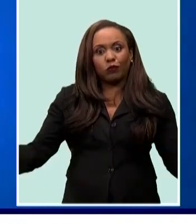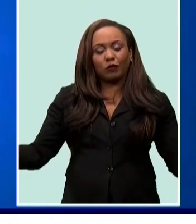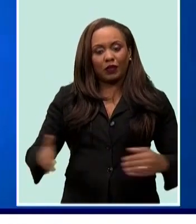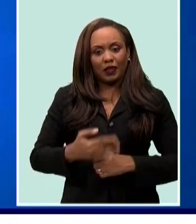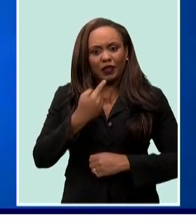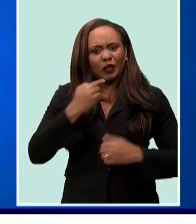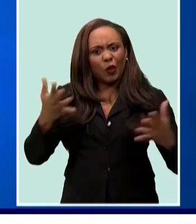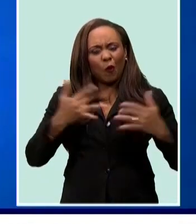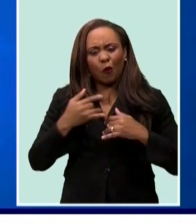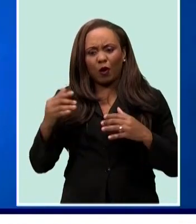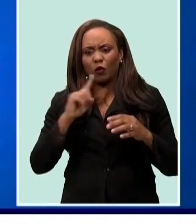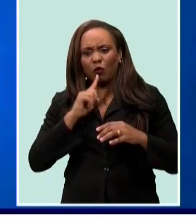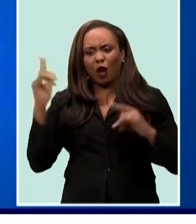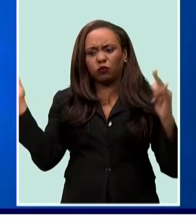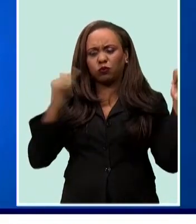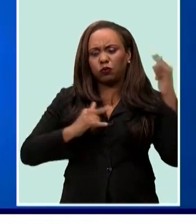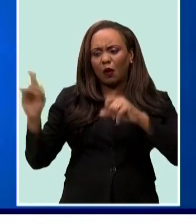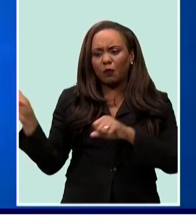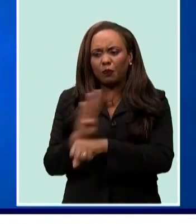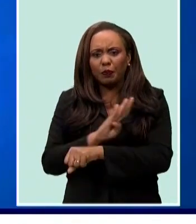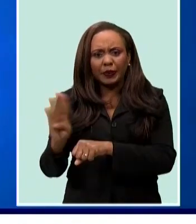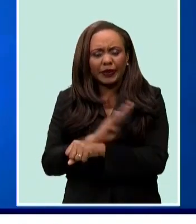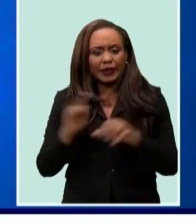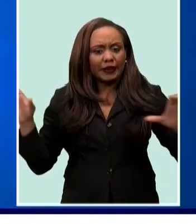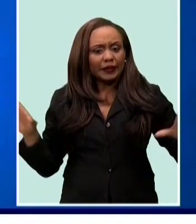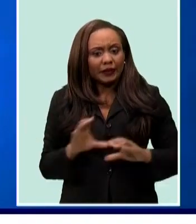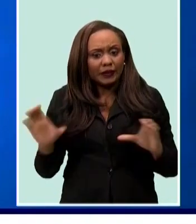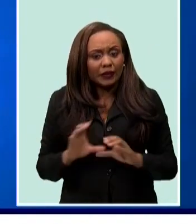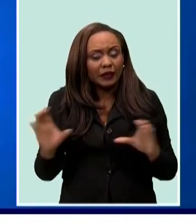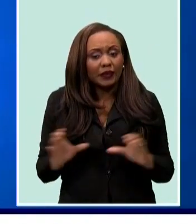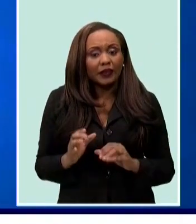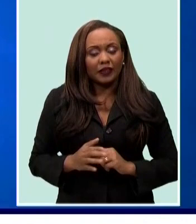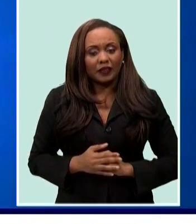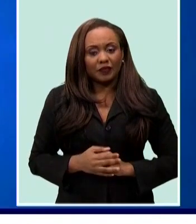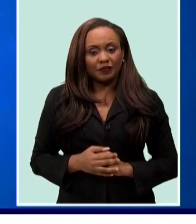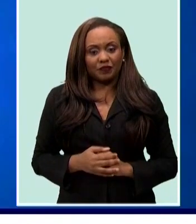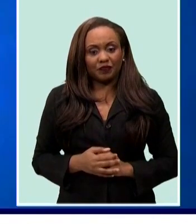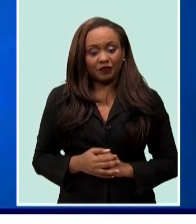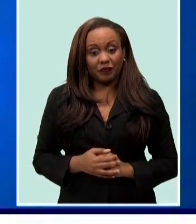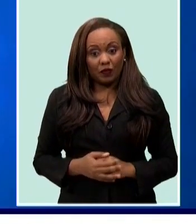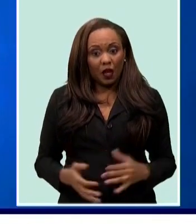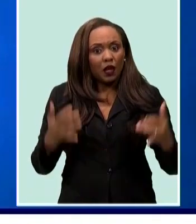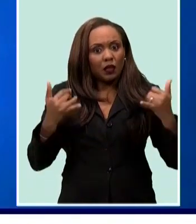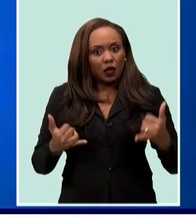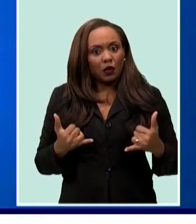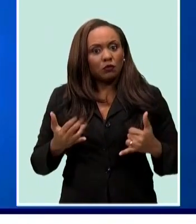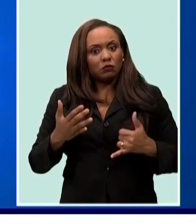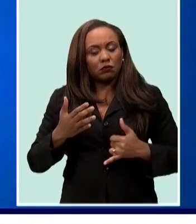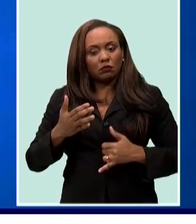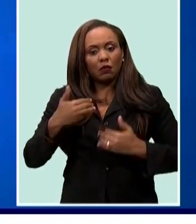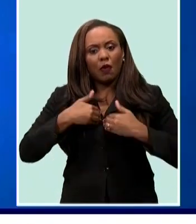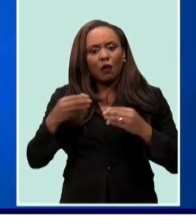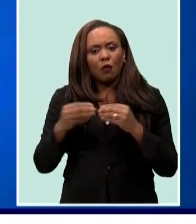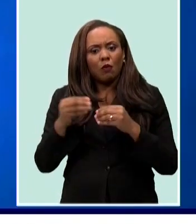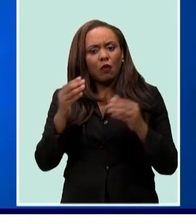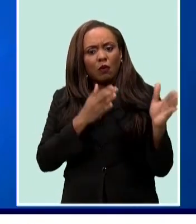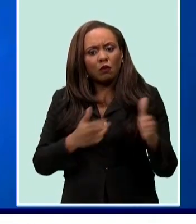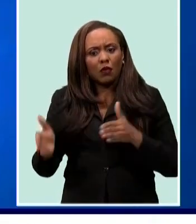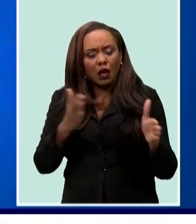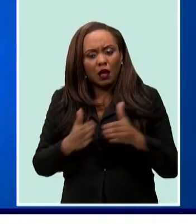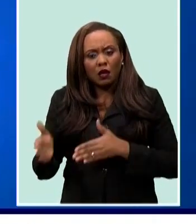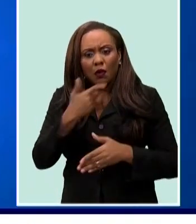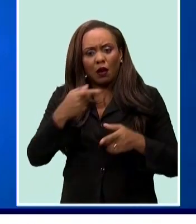a hub of commerce. Now he's saying that there are plans afoot. They're going through, management is going through